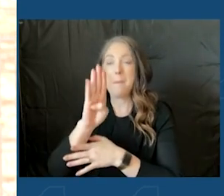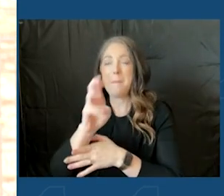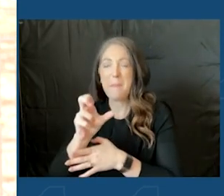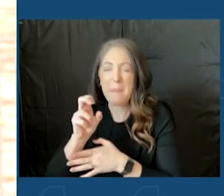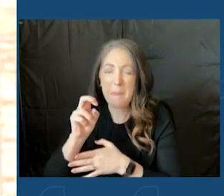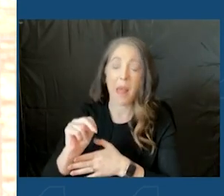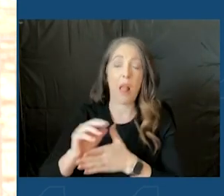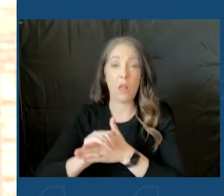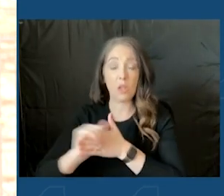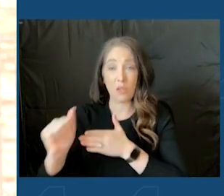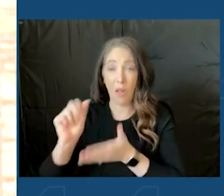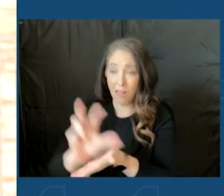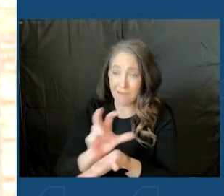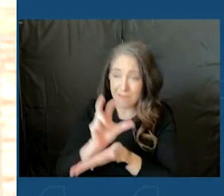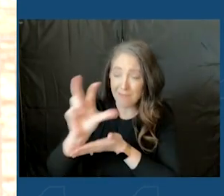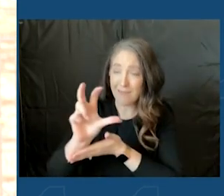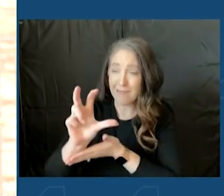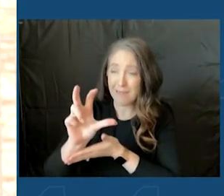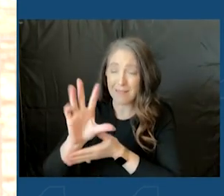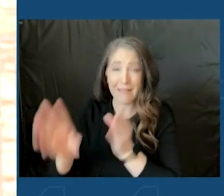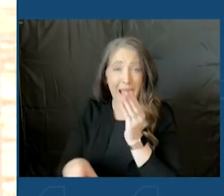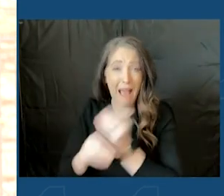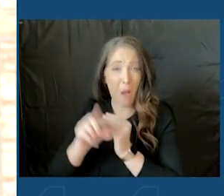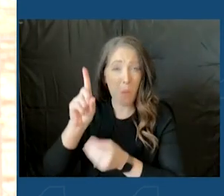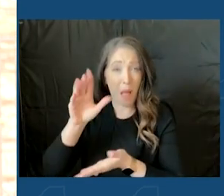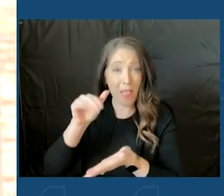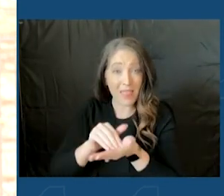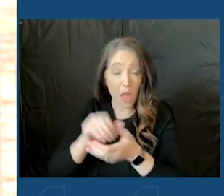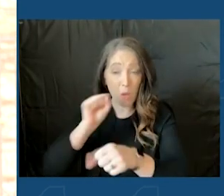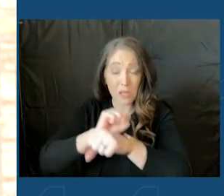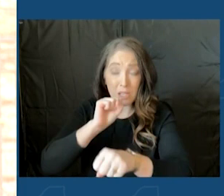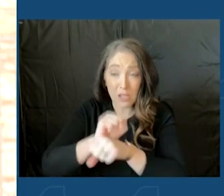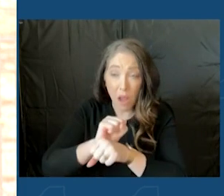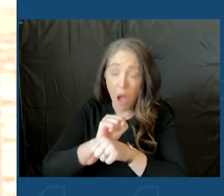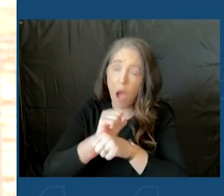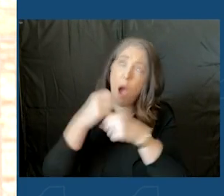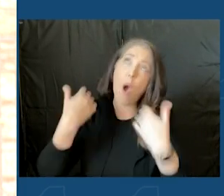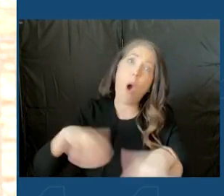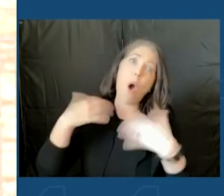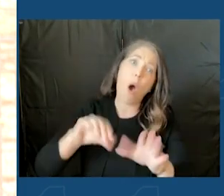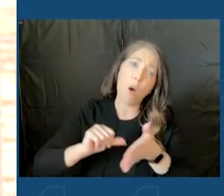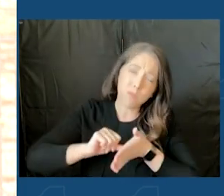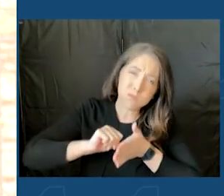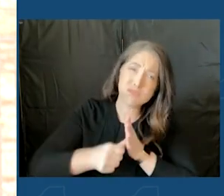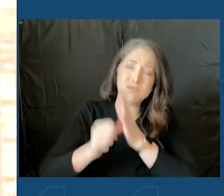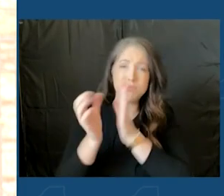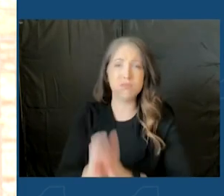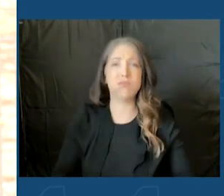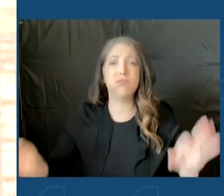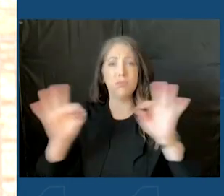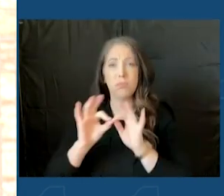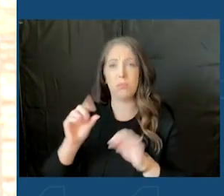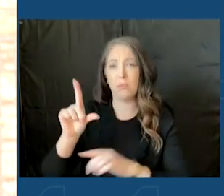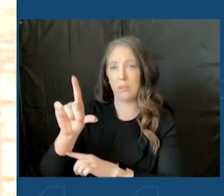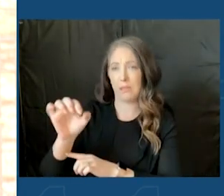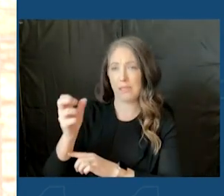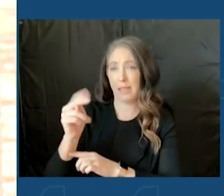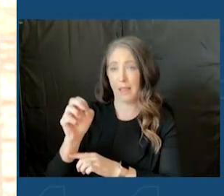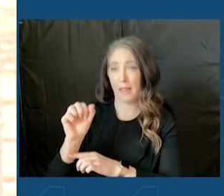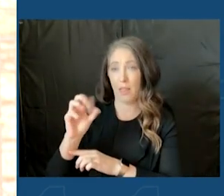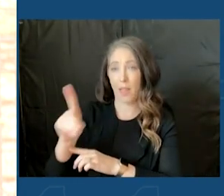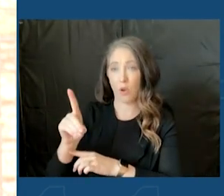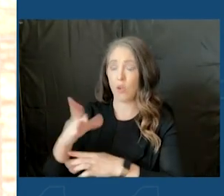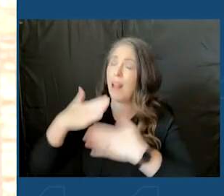an additional 1,000 jobs means to us at this time in our state's history. So to Leonard Schleifer, thank you. Thank you.